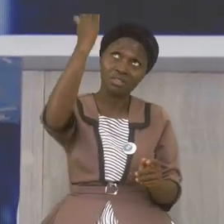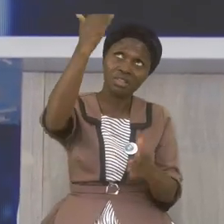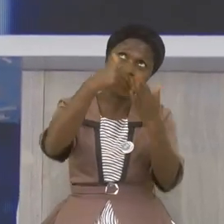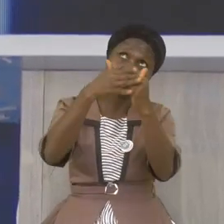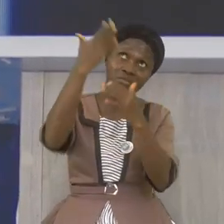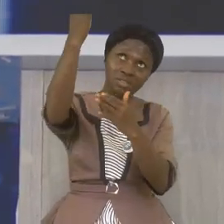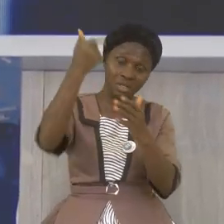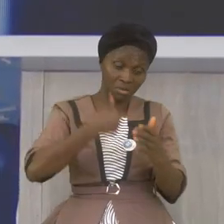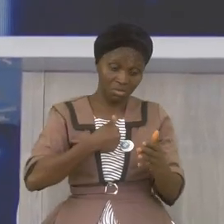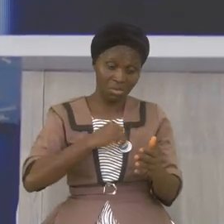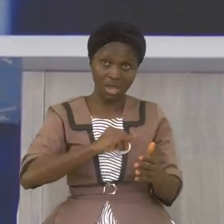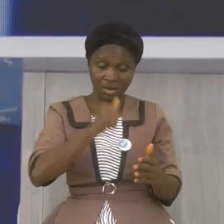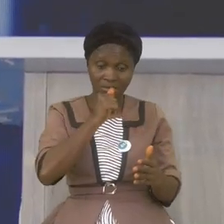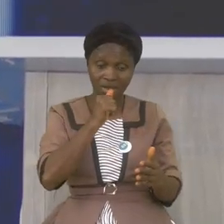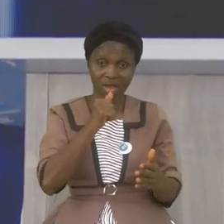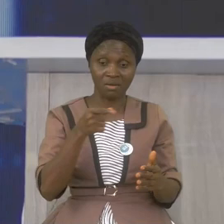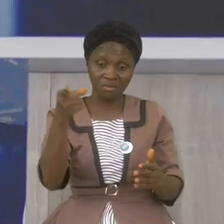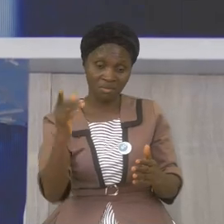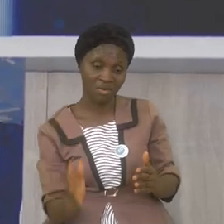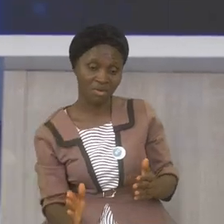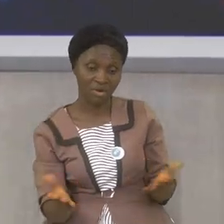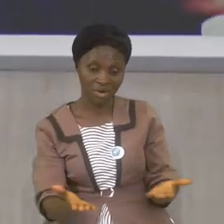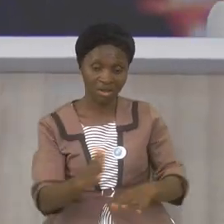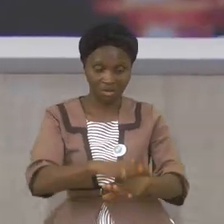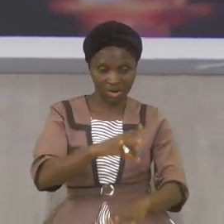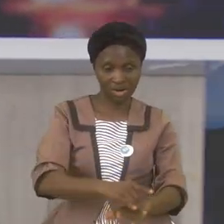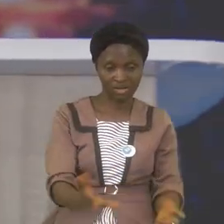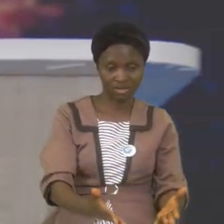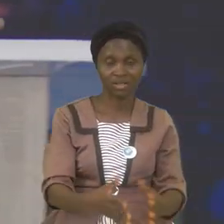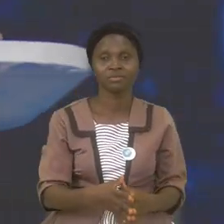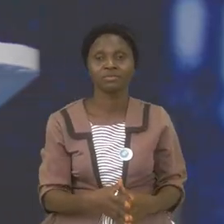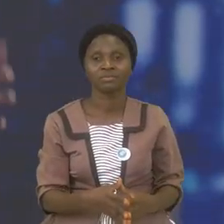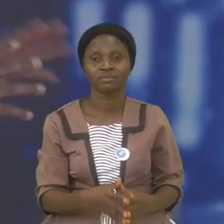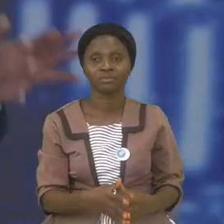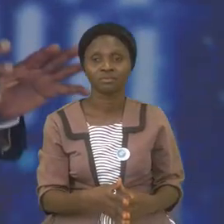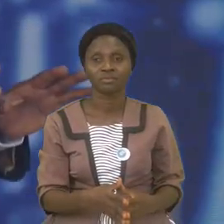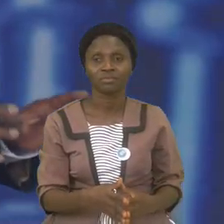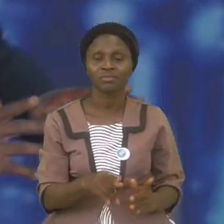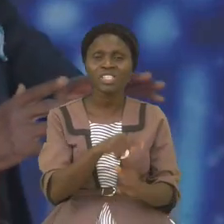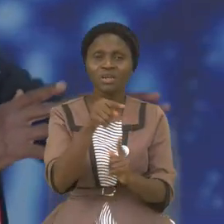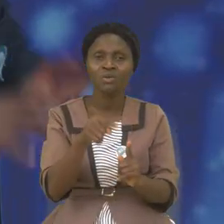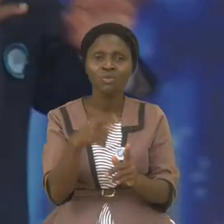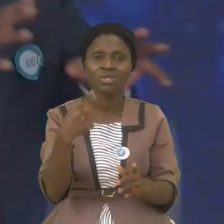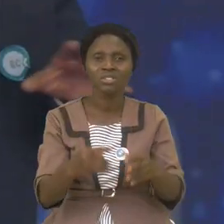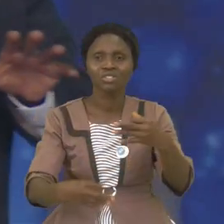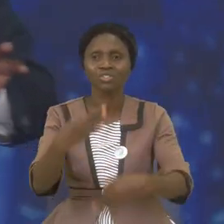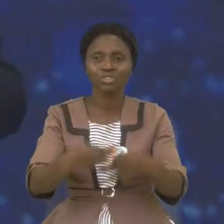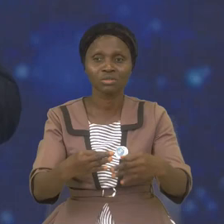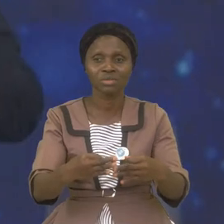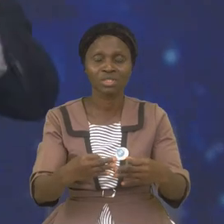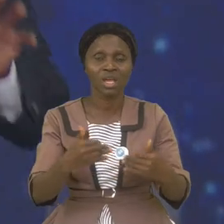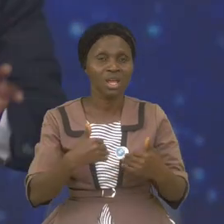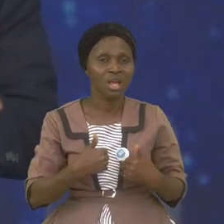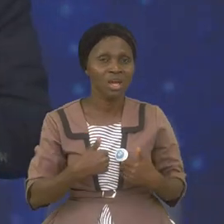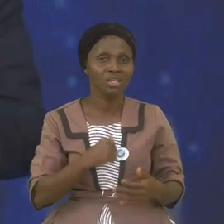I am a God over here on earth. When the judgment has not